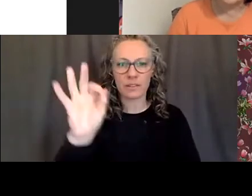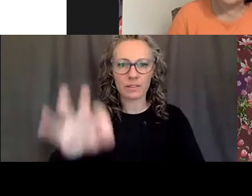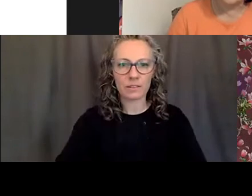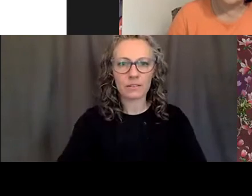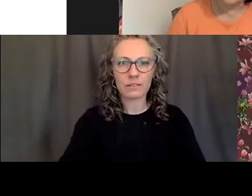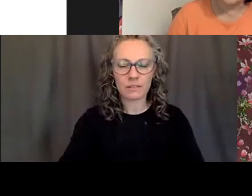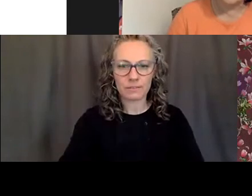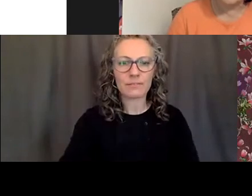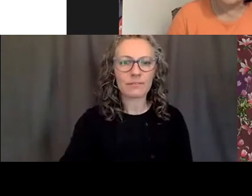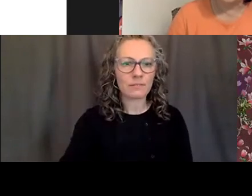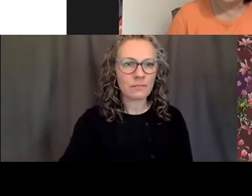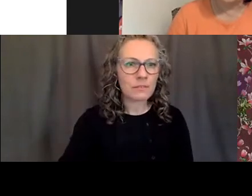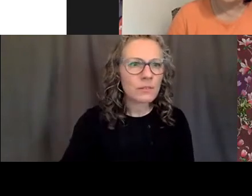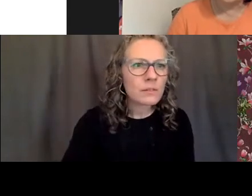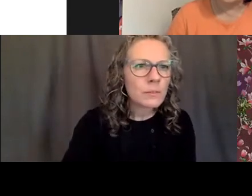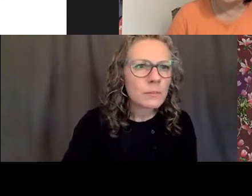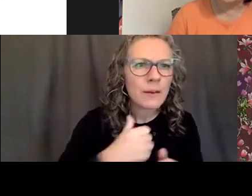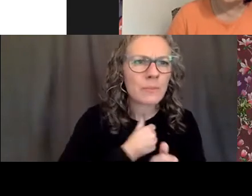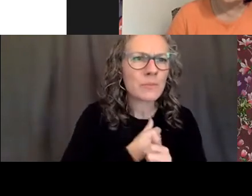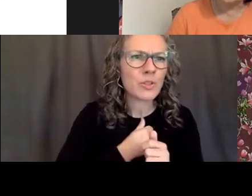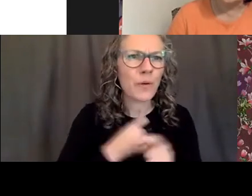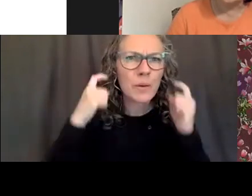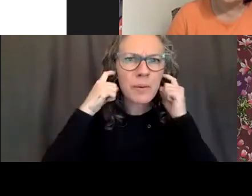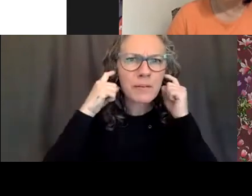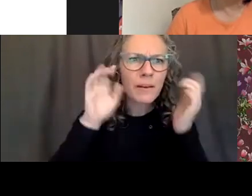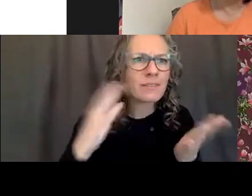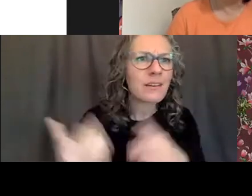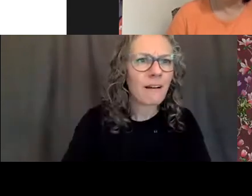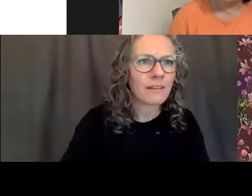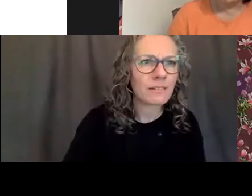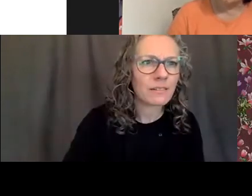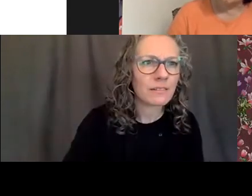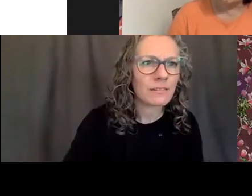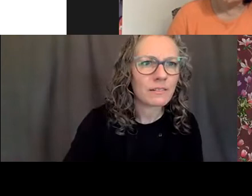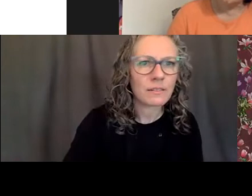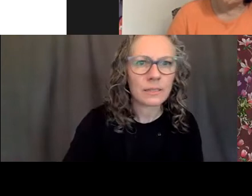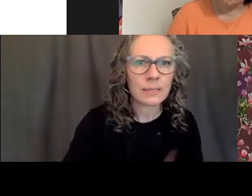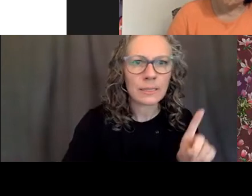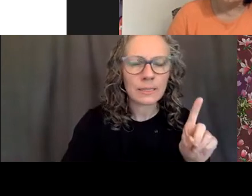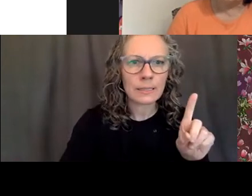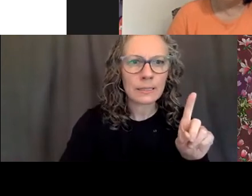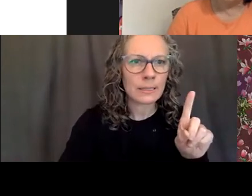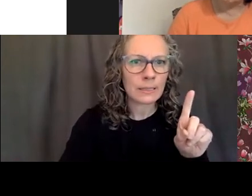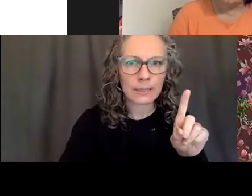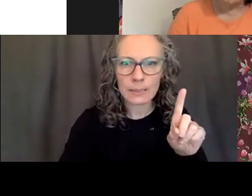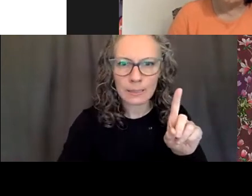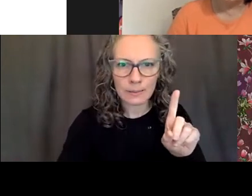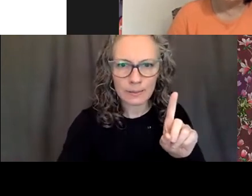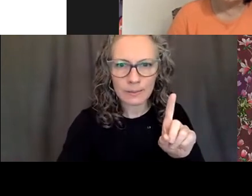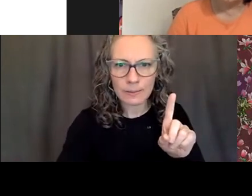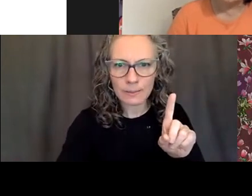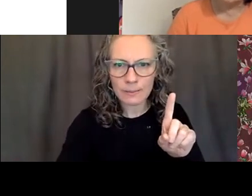have other issues, ADHD and just all this stuff, and then money, you hit it right on the head, that there's never been